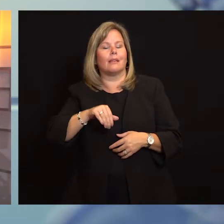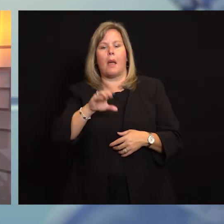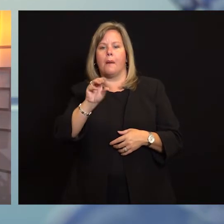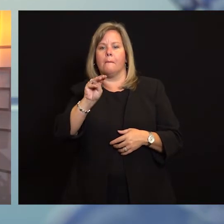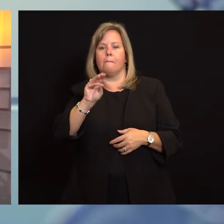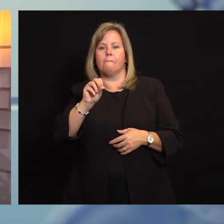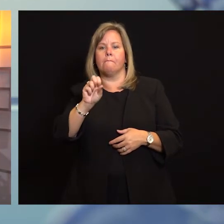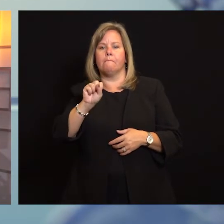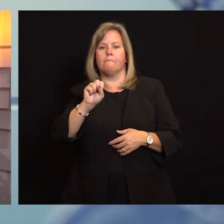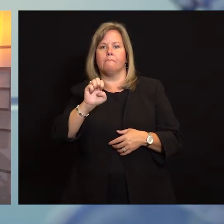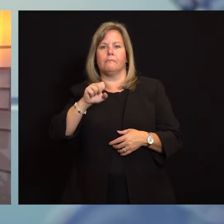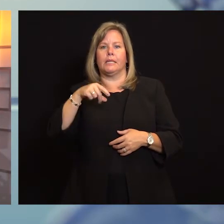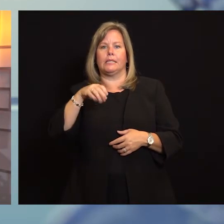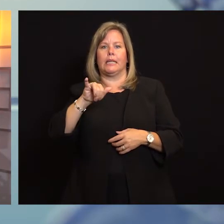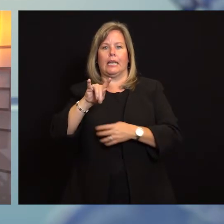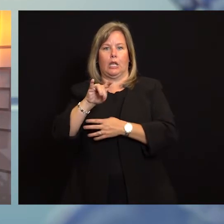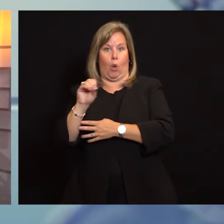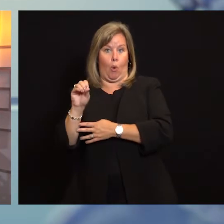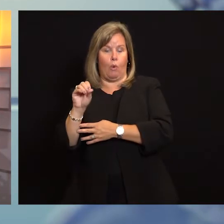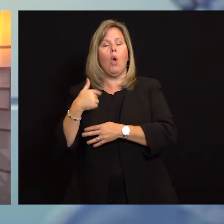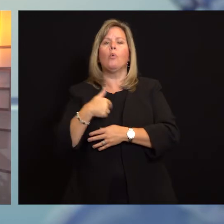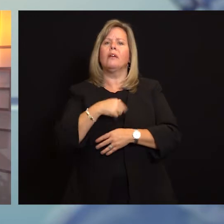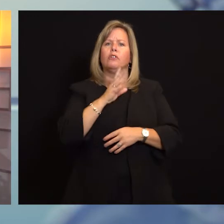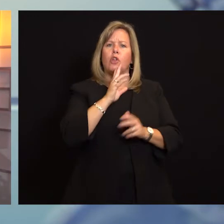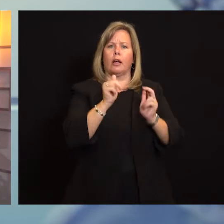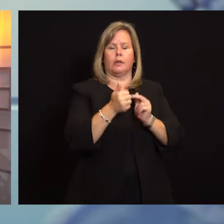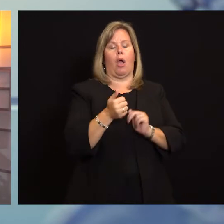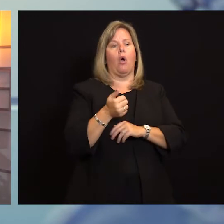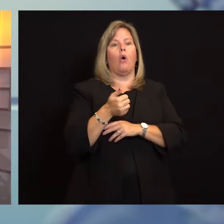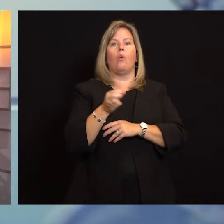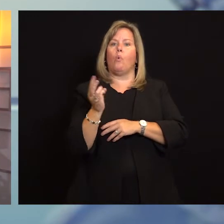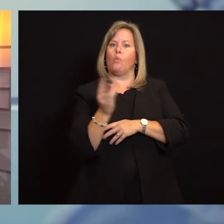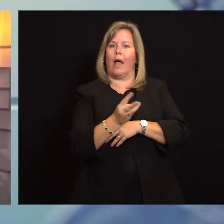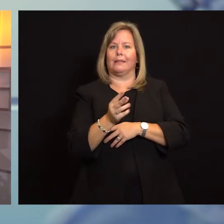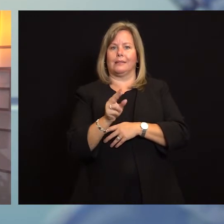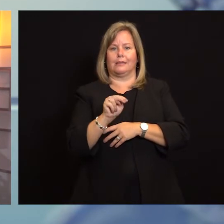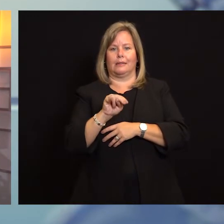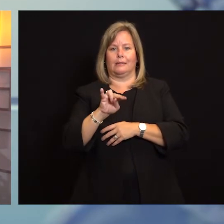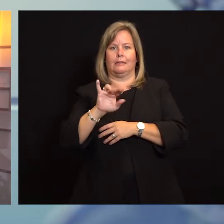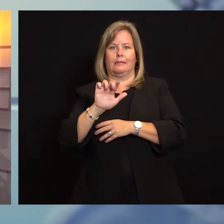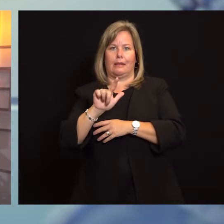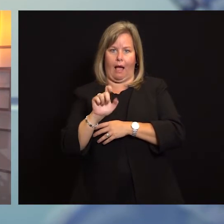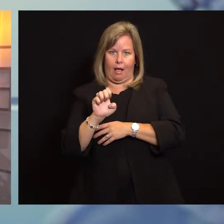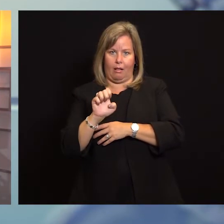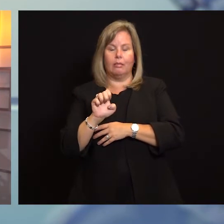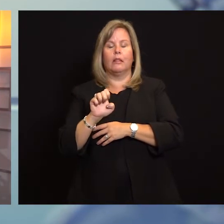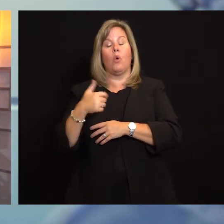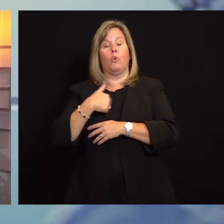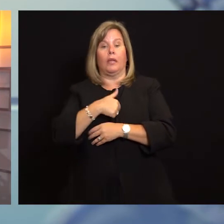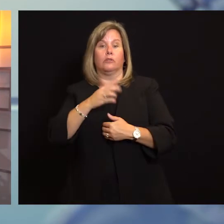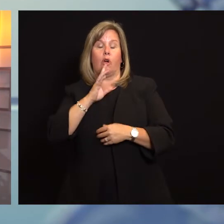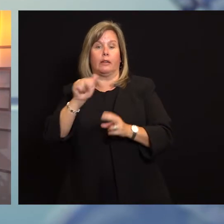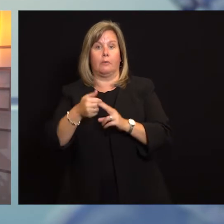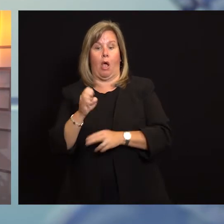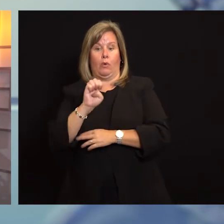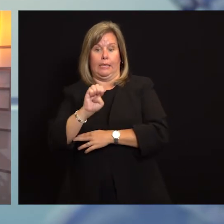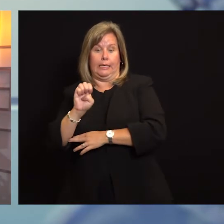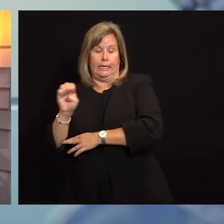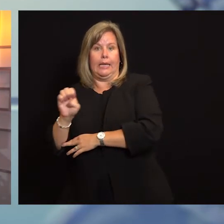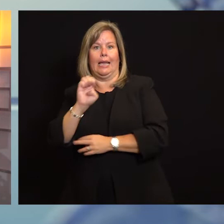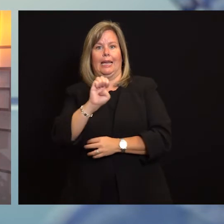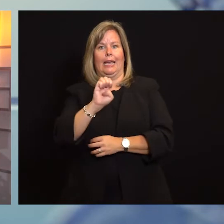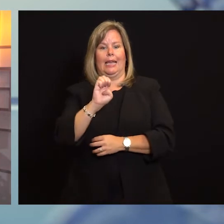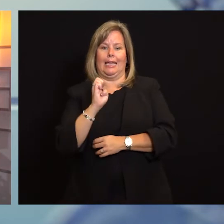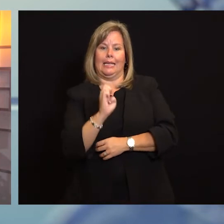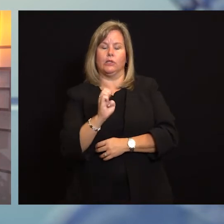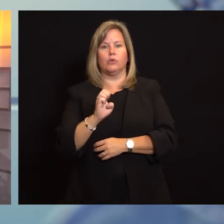we've talked a lot about West Nile virus in the past, and last year we talked a lot about Eastern equine encephalitis, or triple E as